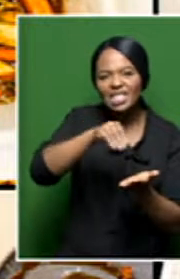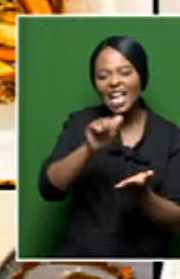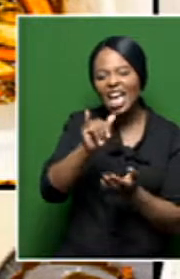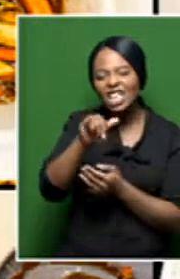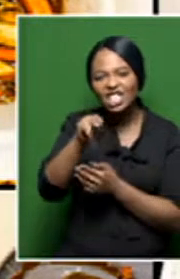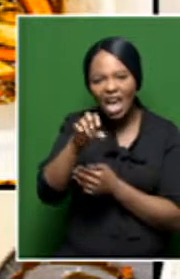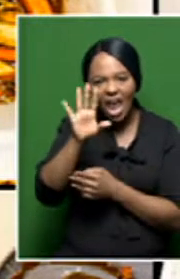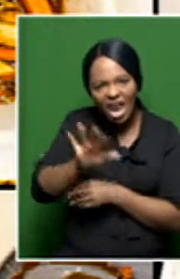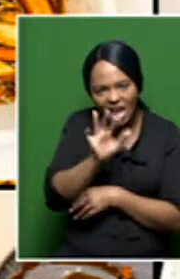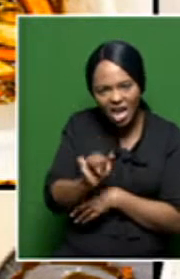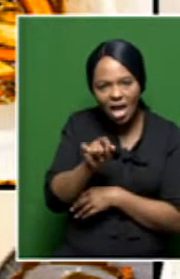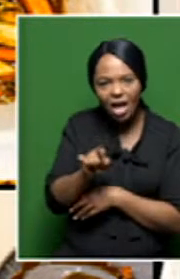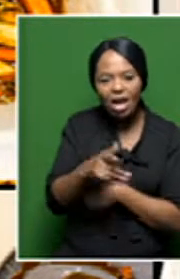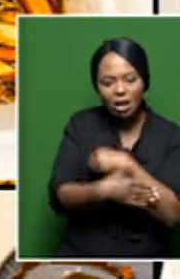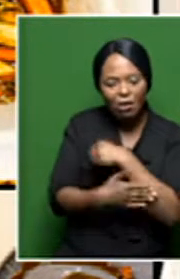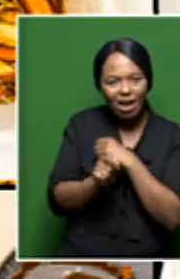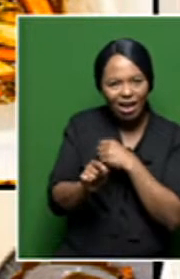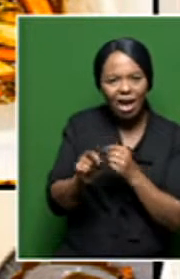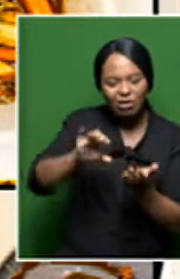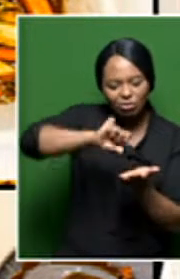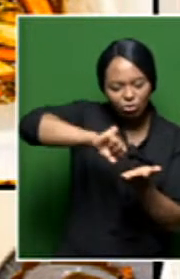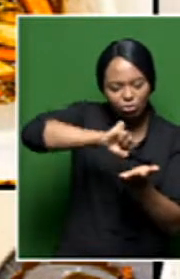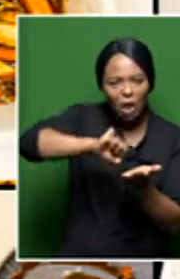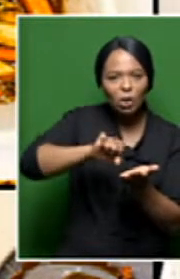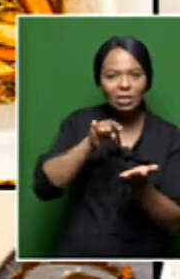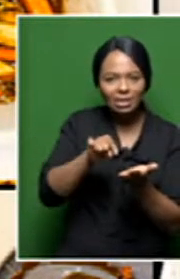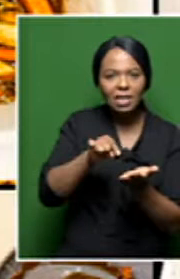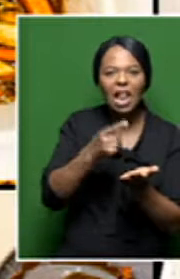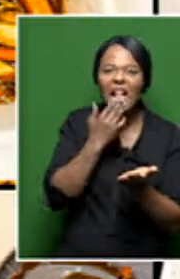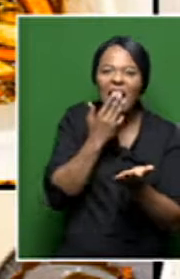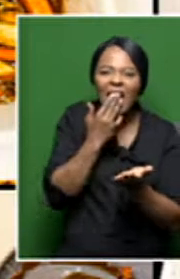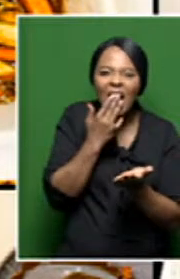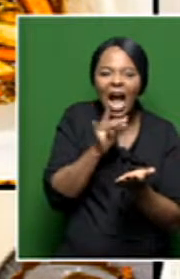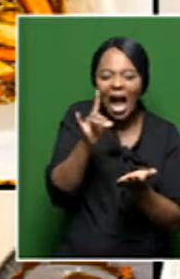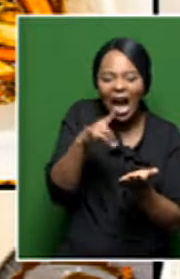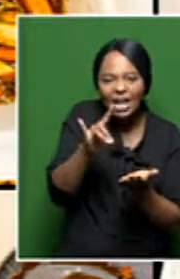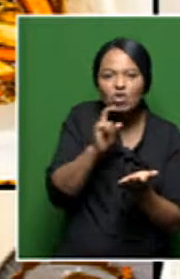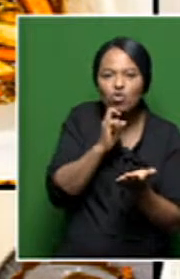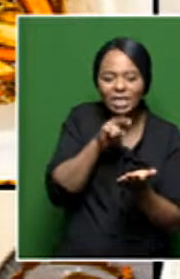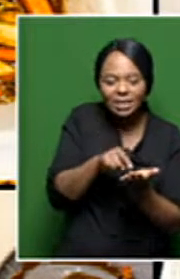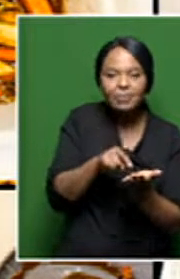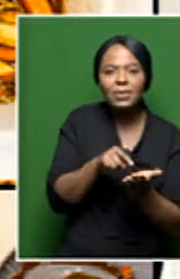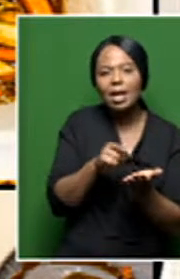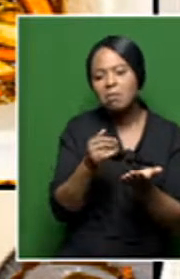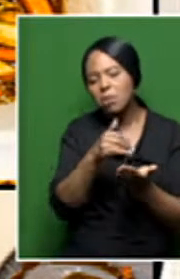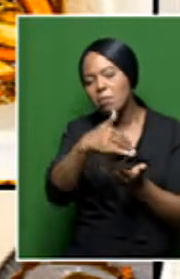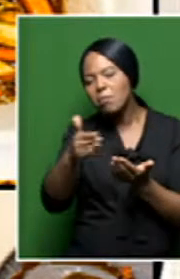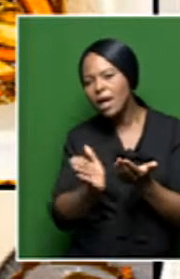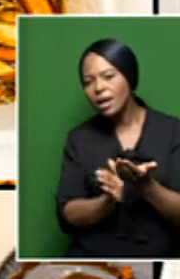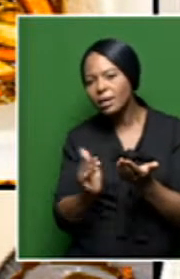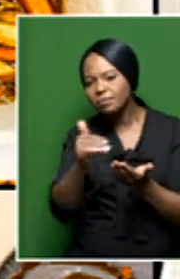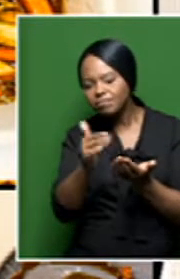chili. It's really, really delicious. And everything else on the left, that looks like panna